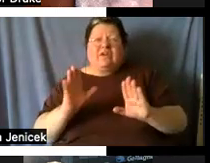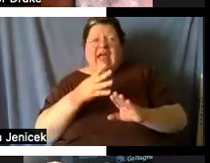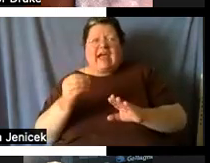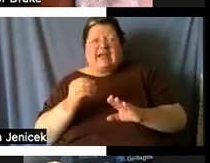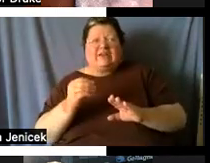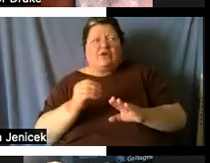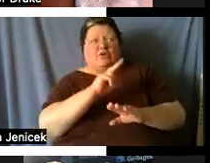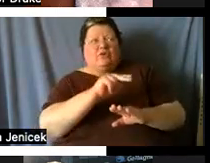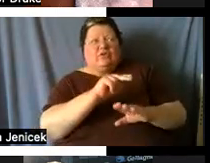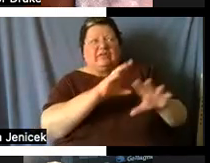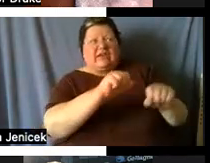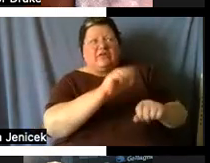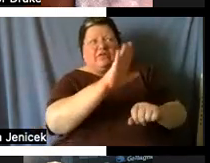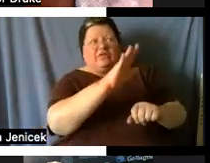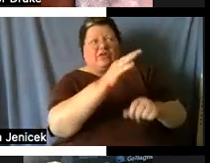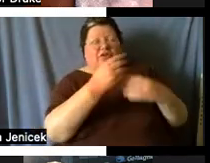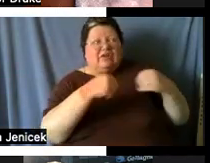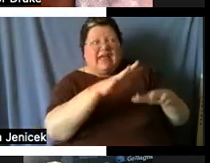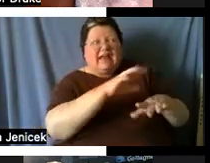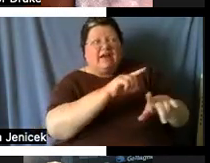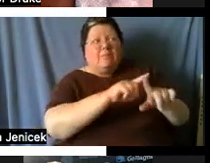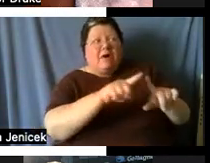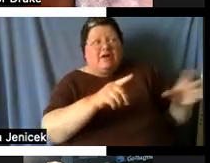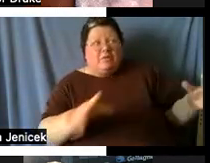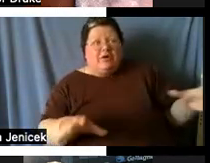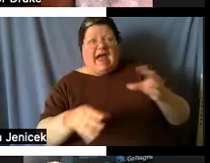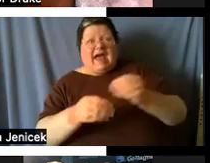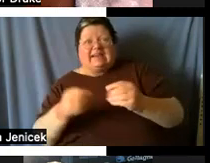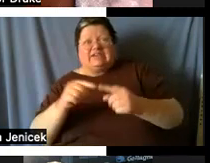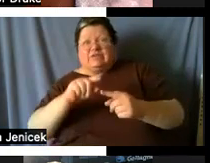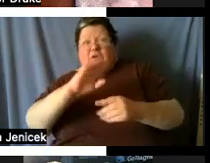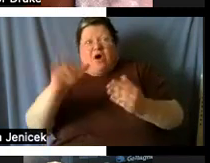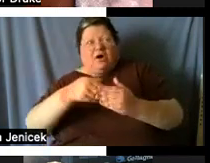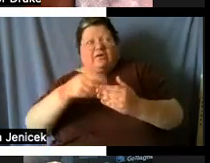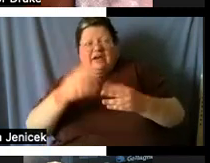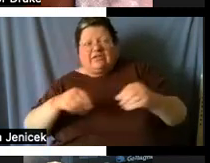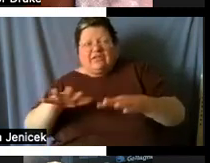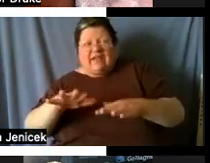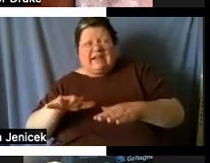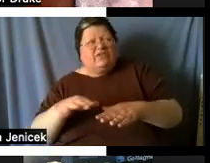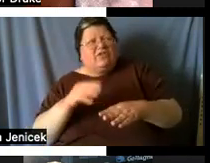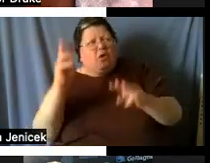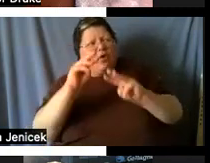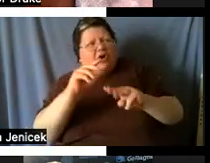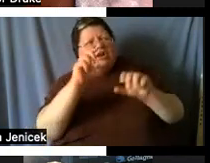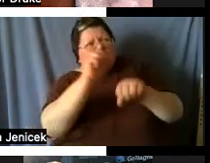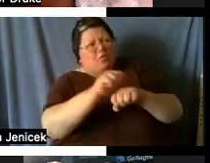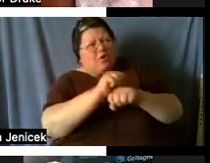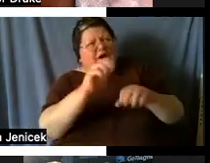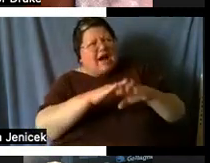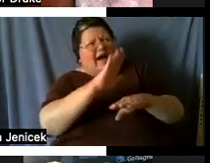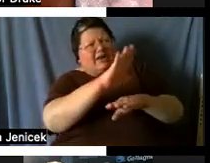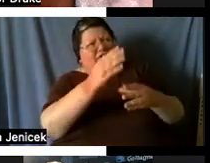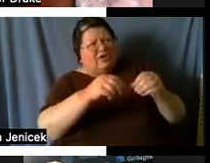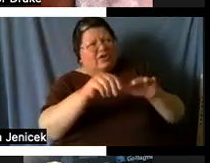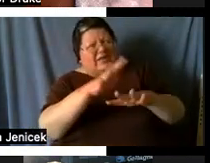put it all with everybody else's land to do that. And hey, don't worry, you'll be able to work on the land like everybody else and